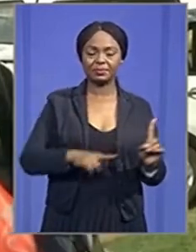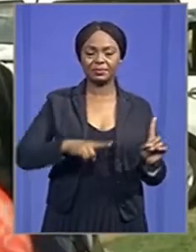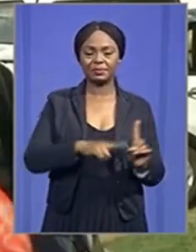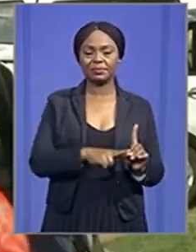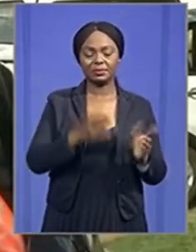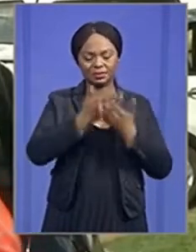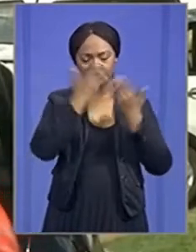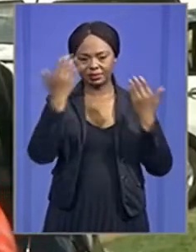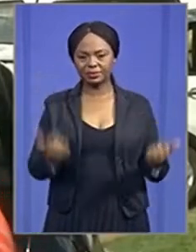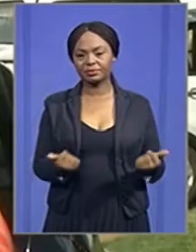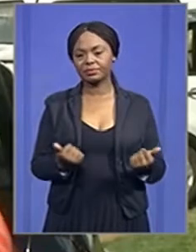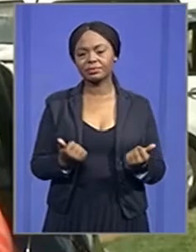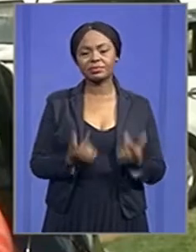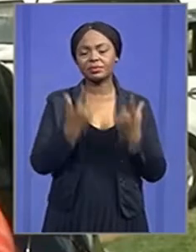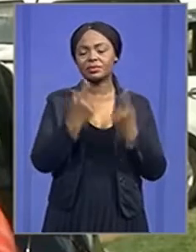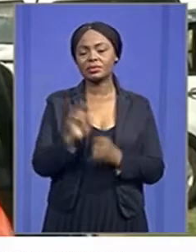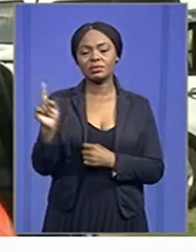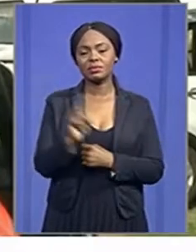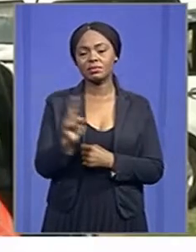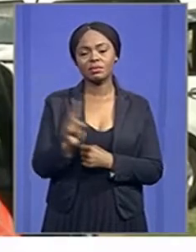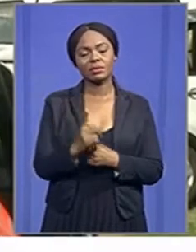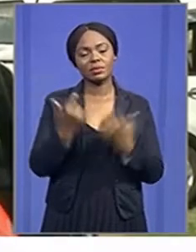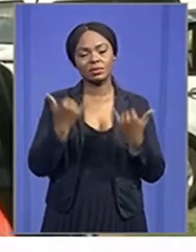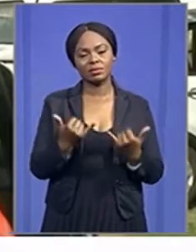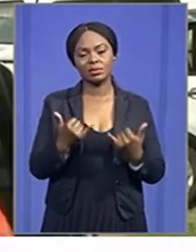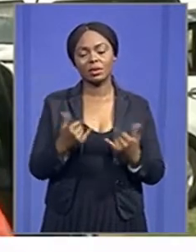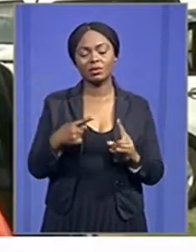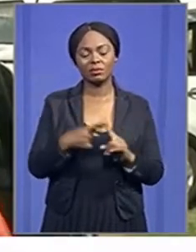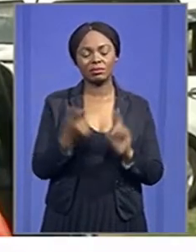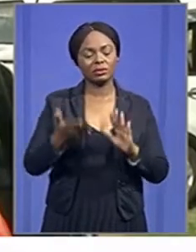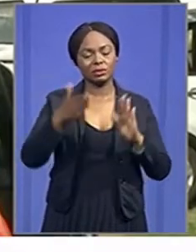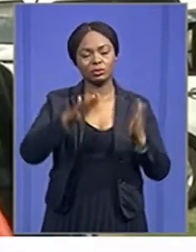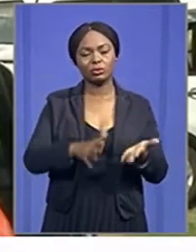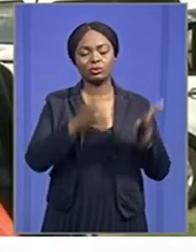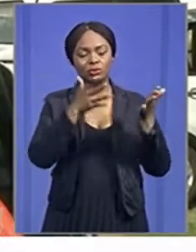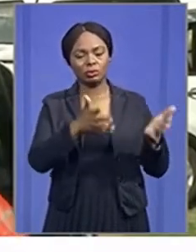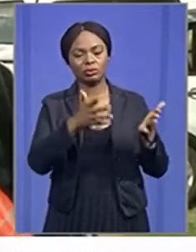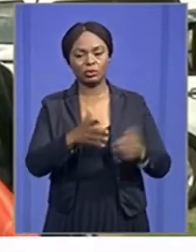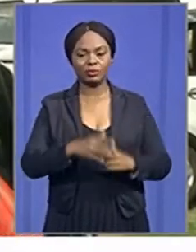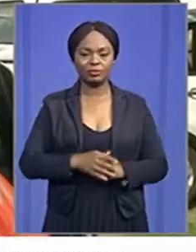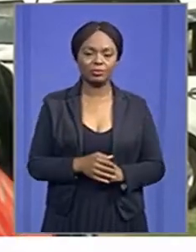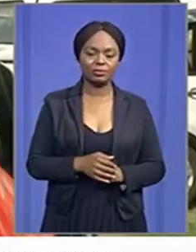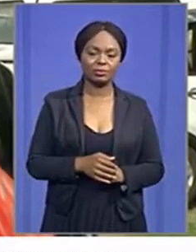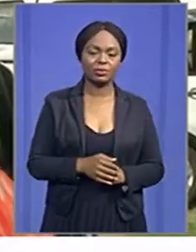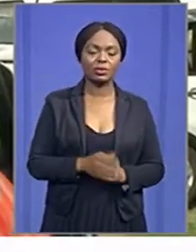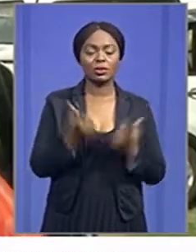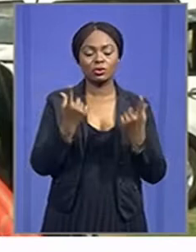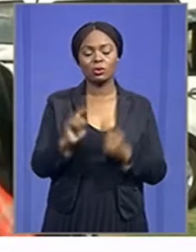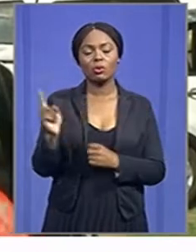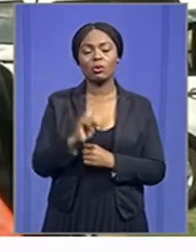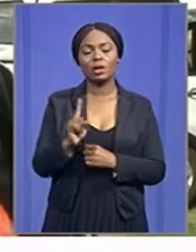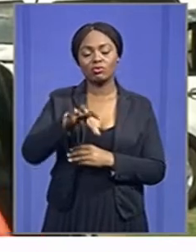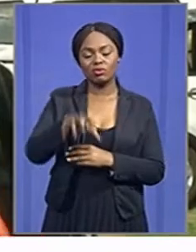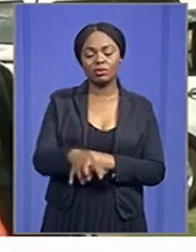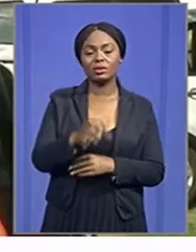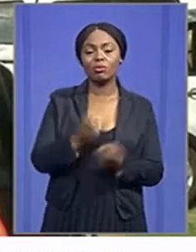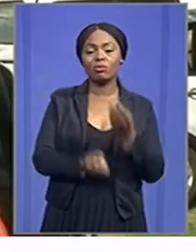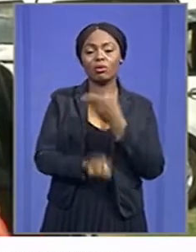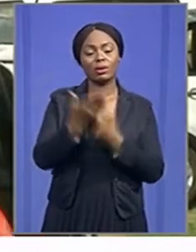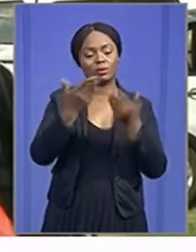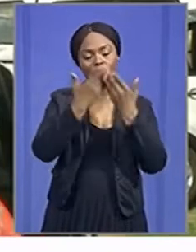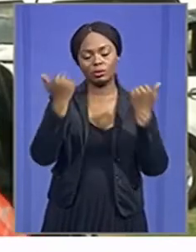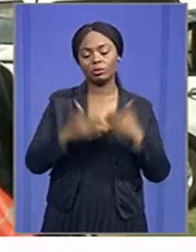would it take to replace what we have lost as the province of Mpumalanga. But that be as it may, we